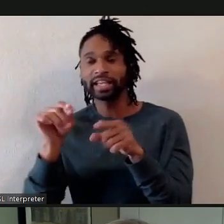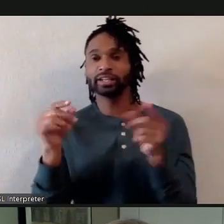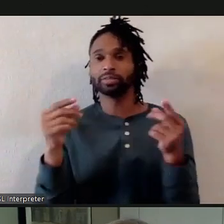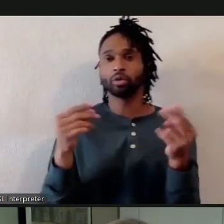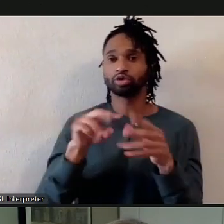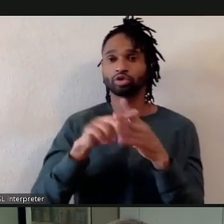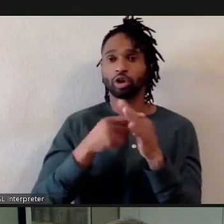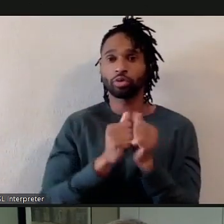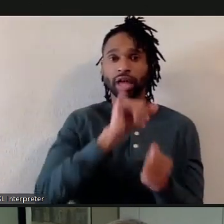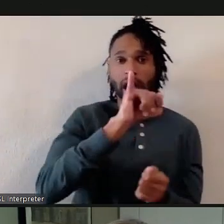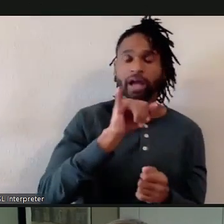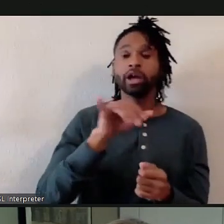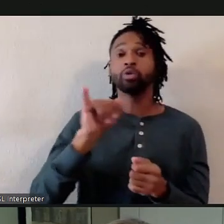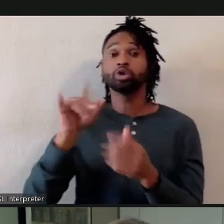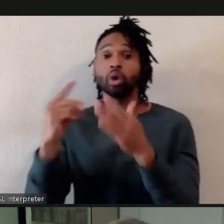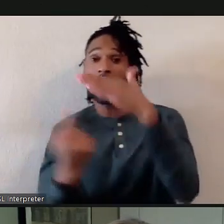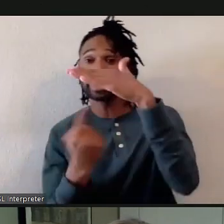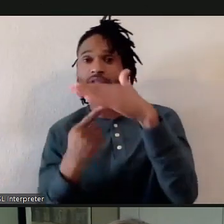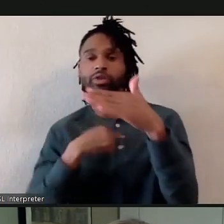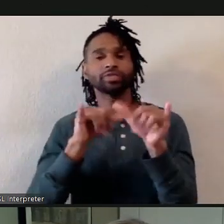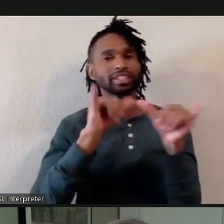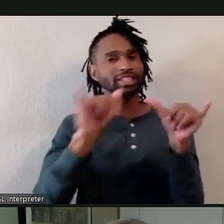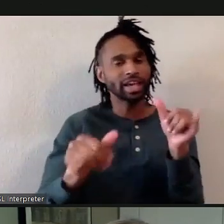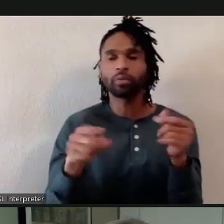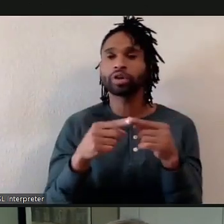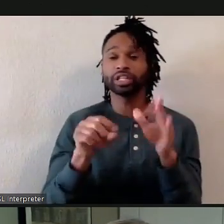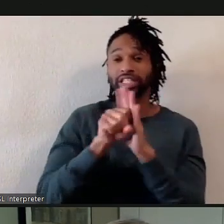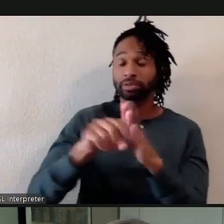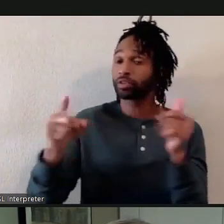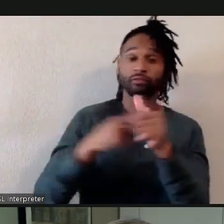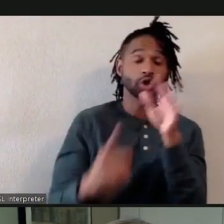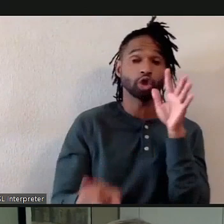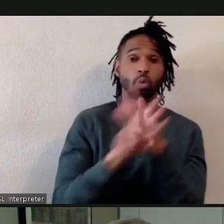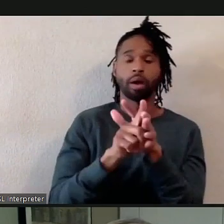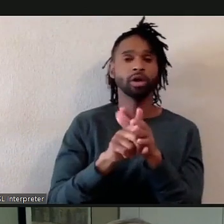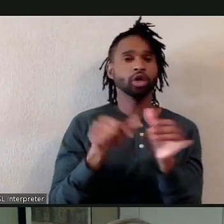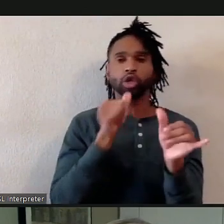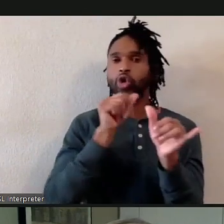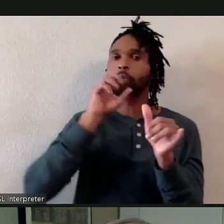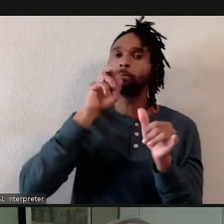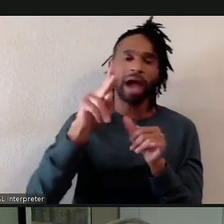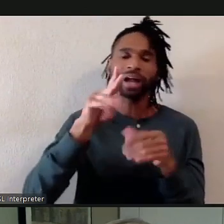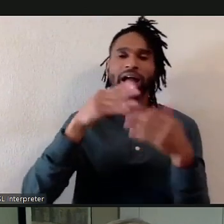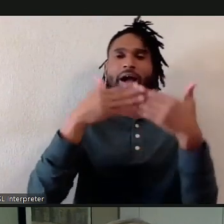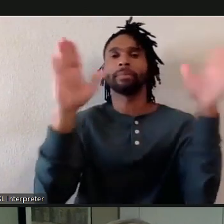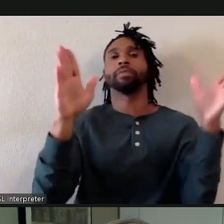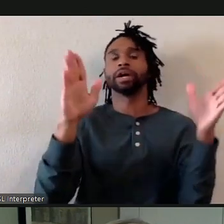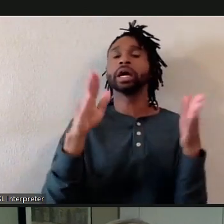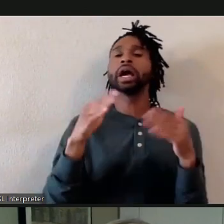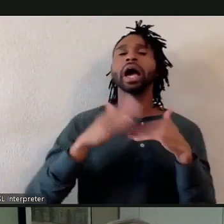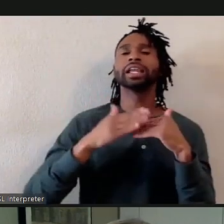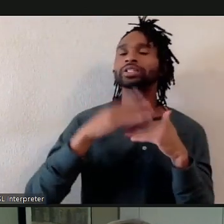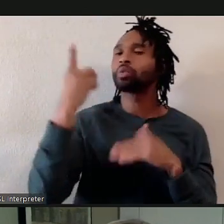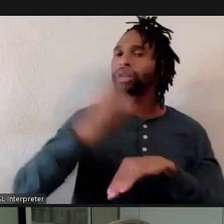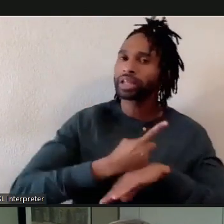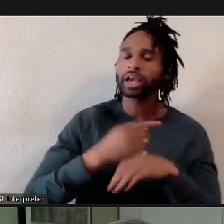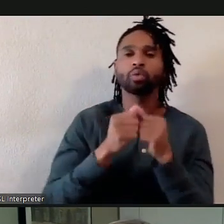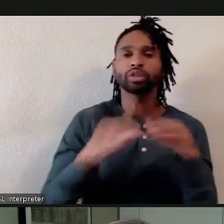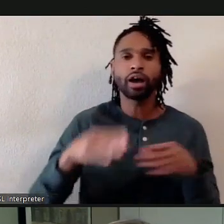first appeared. And you don't go back to work or out in public again until you've been at least a day without